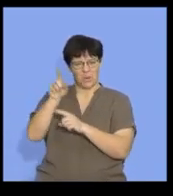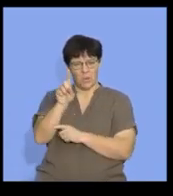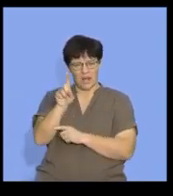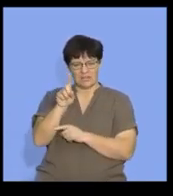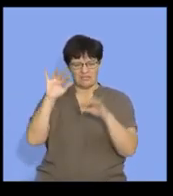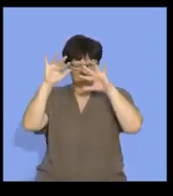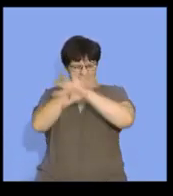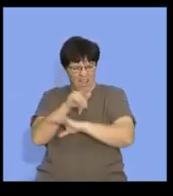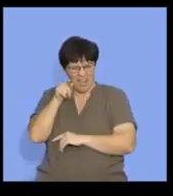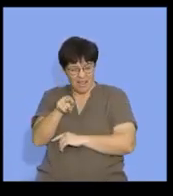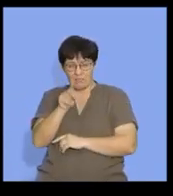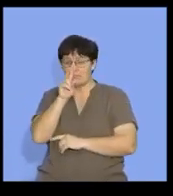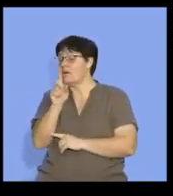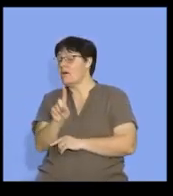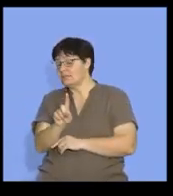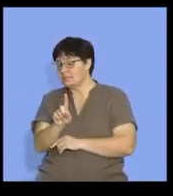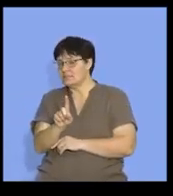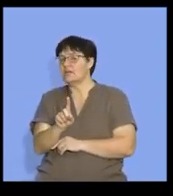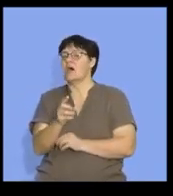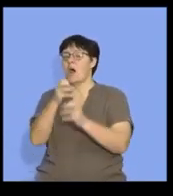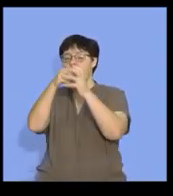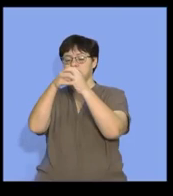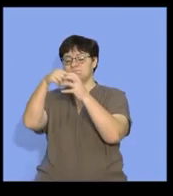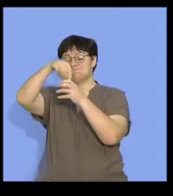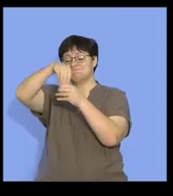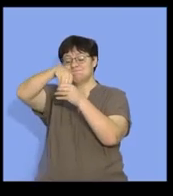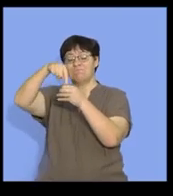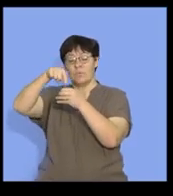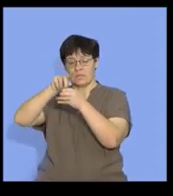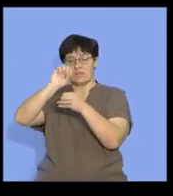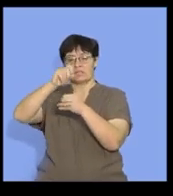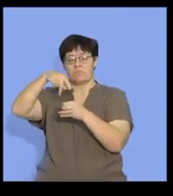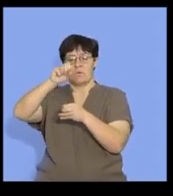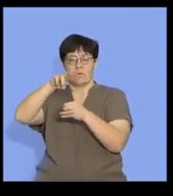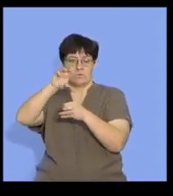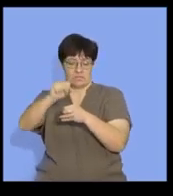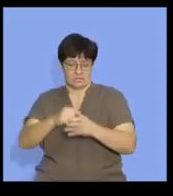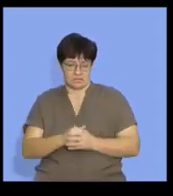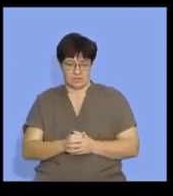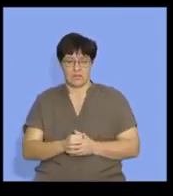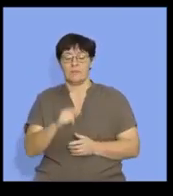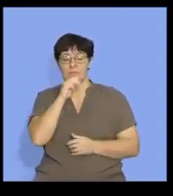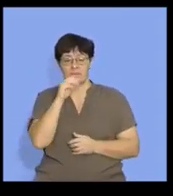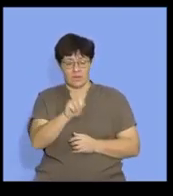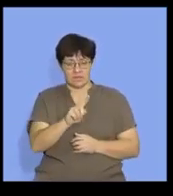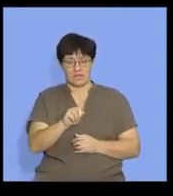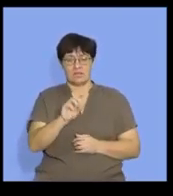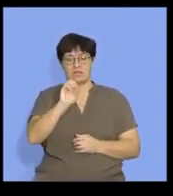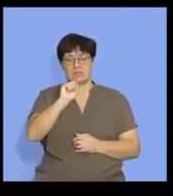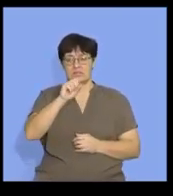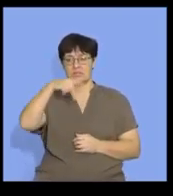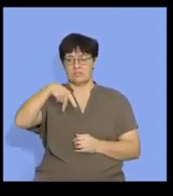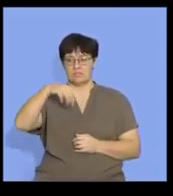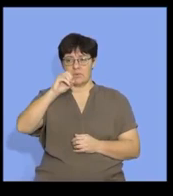It's a really dark color. That's what we see. And it holds spores, so we call it a